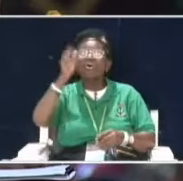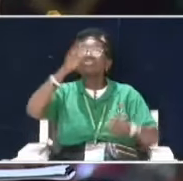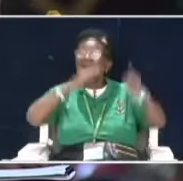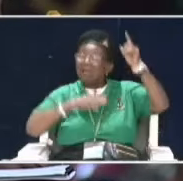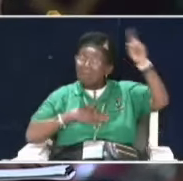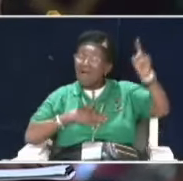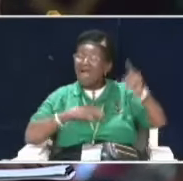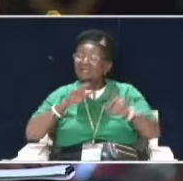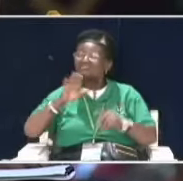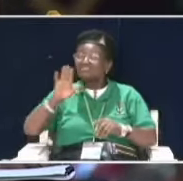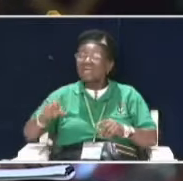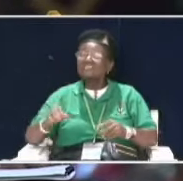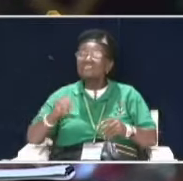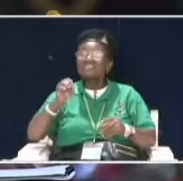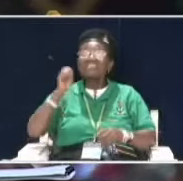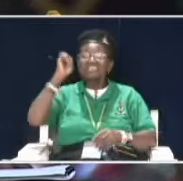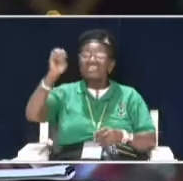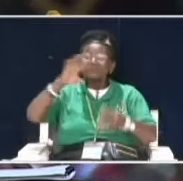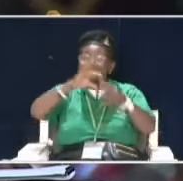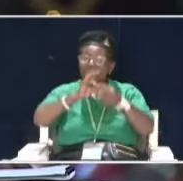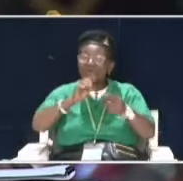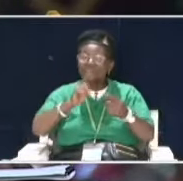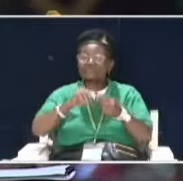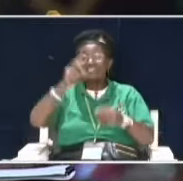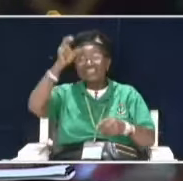It belongs to the devil.